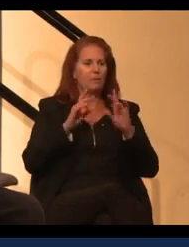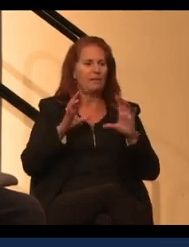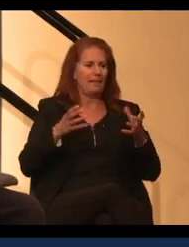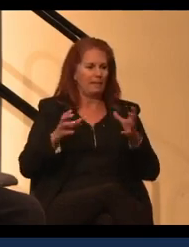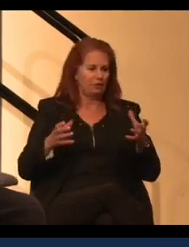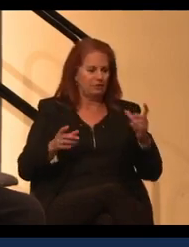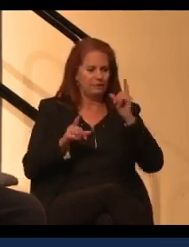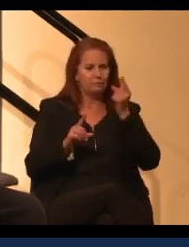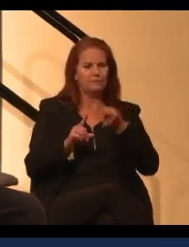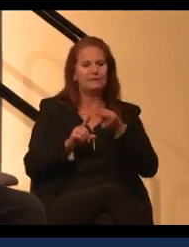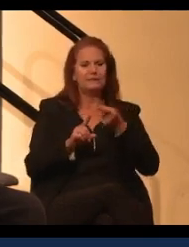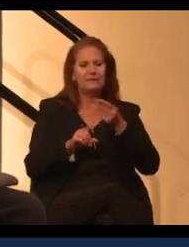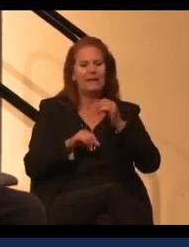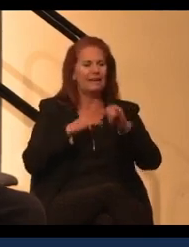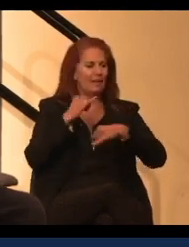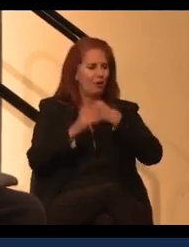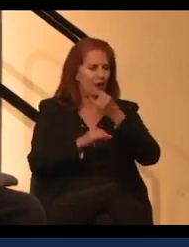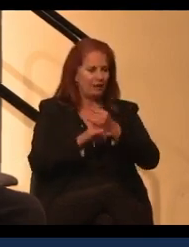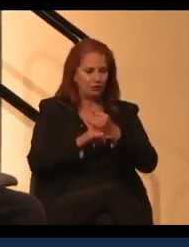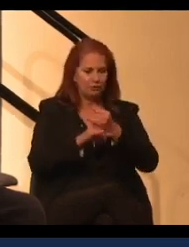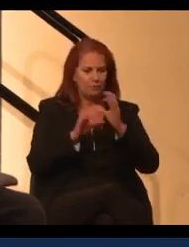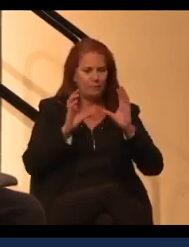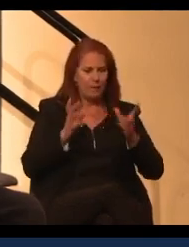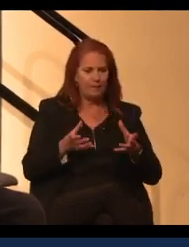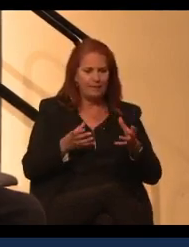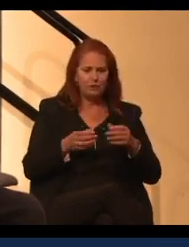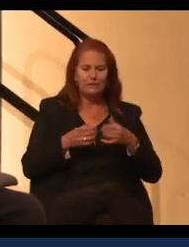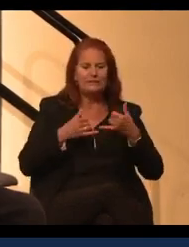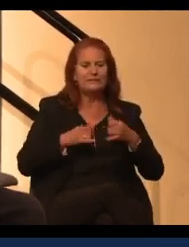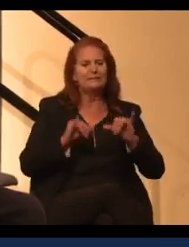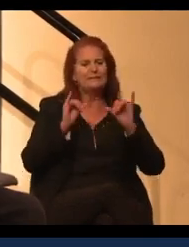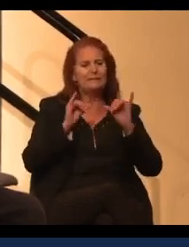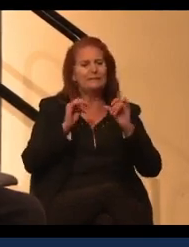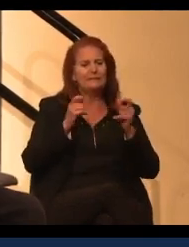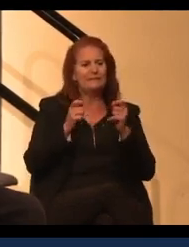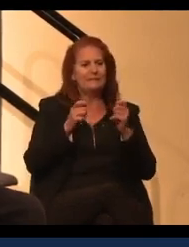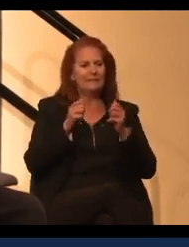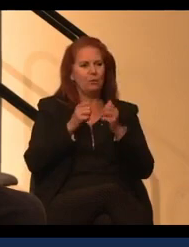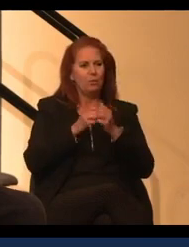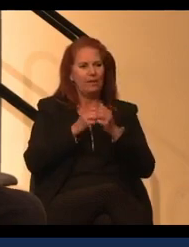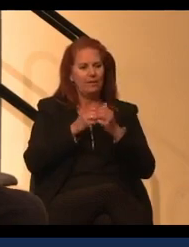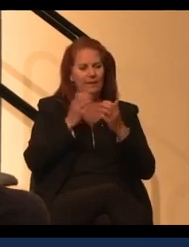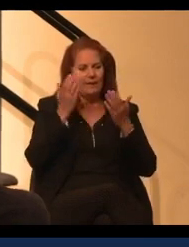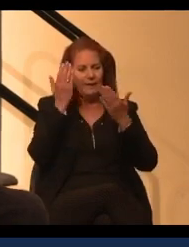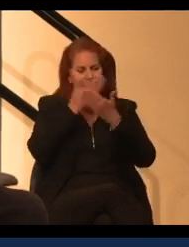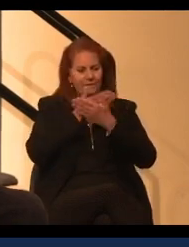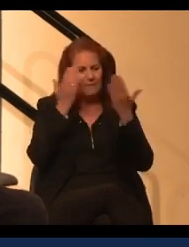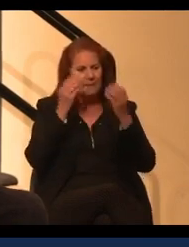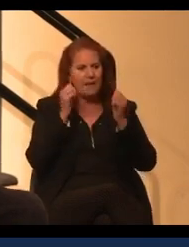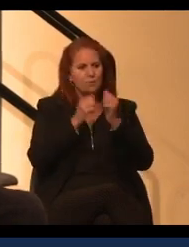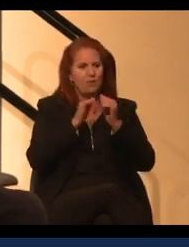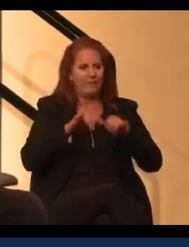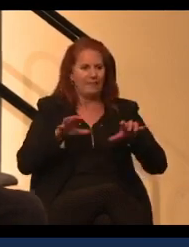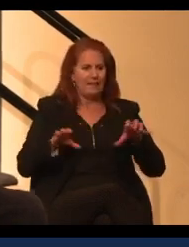populations, particularly our international populations, many who are still feeling invisibilized when it comes to these efforts.